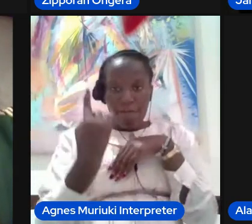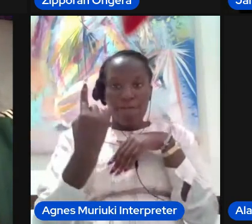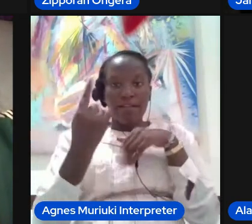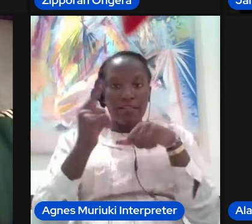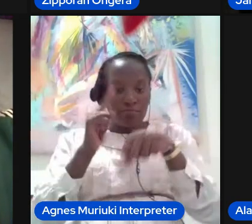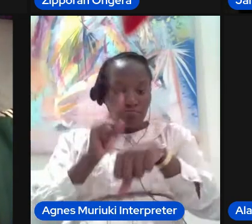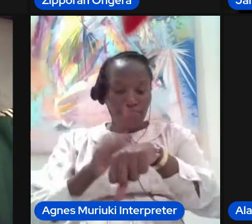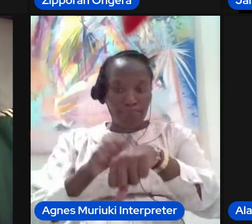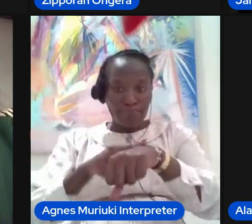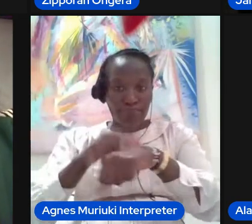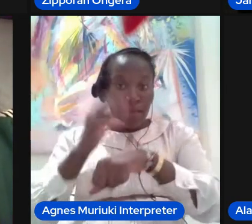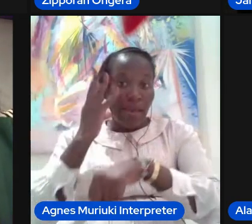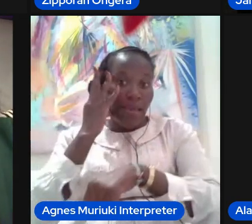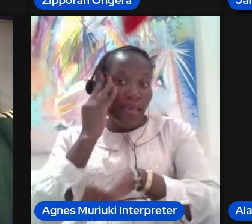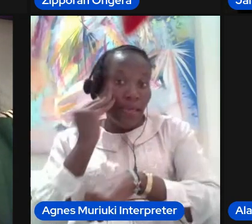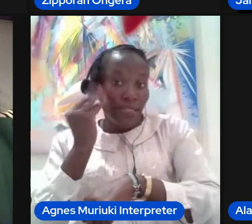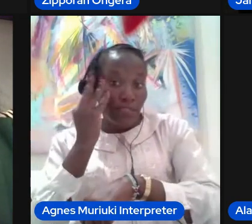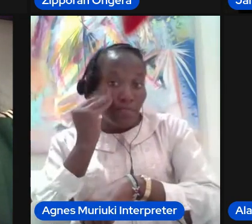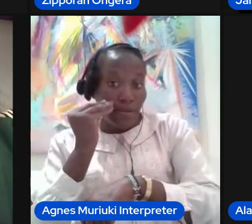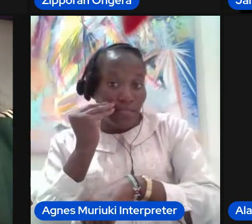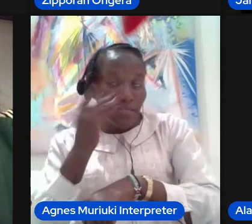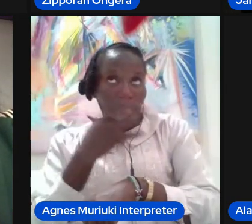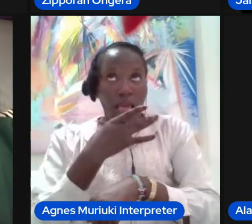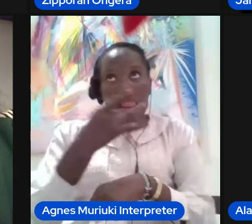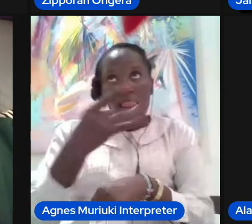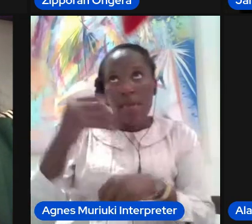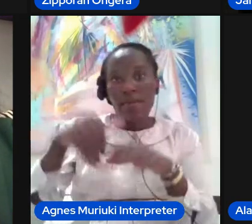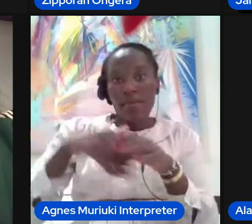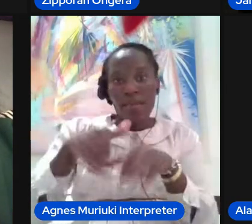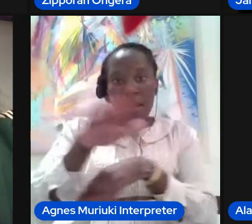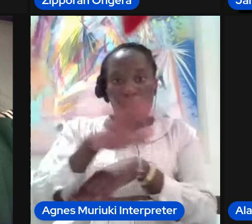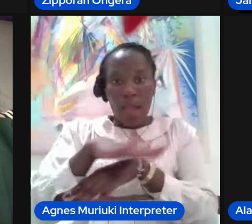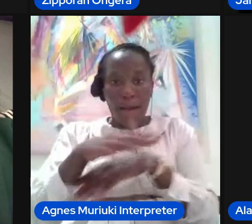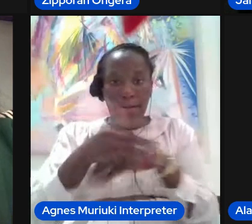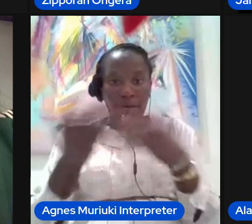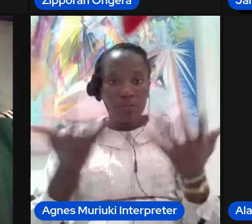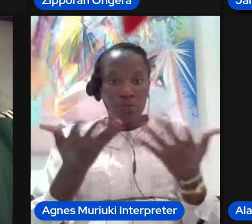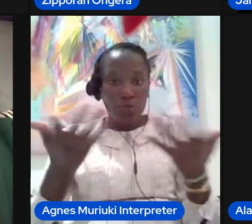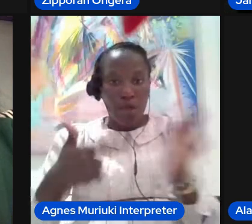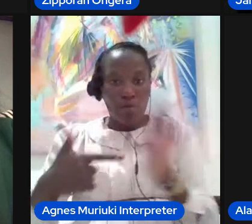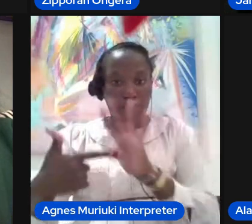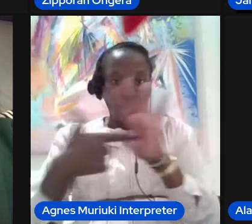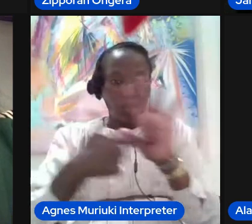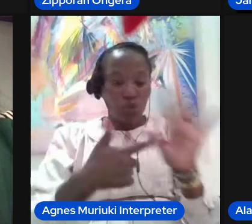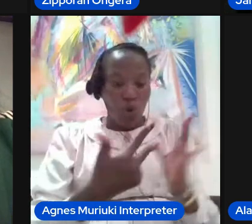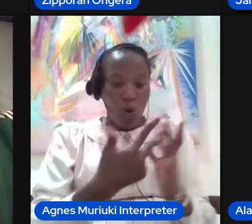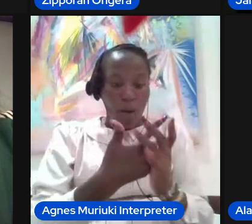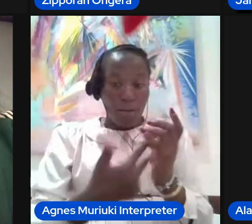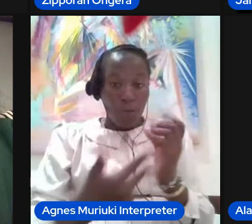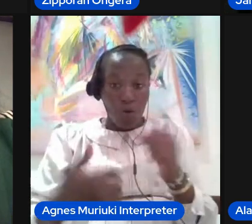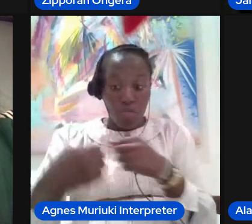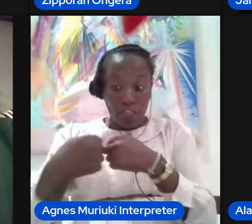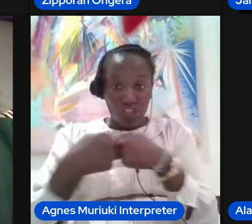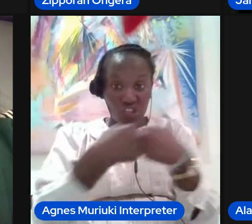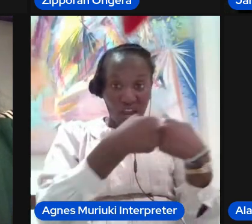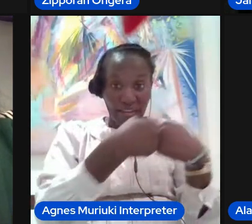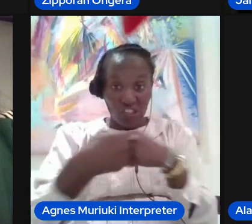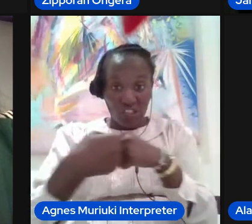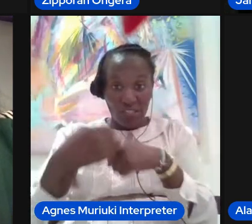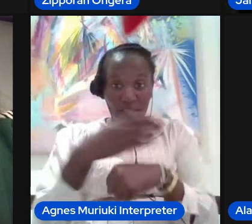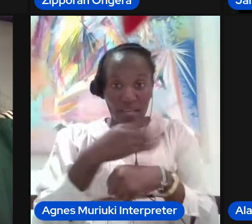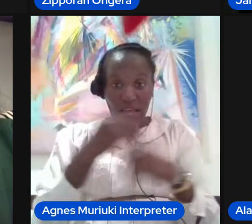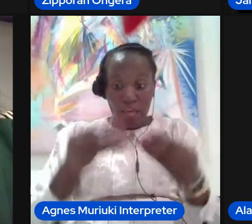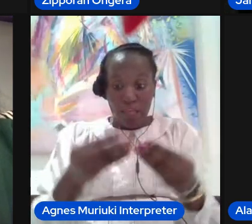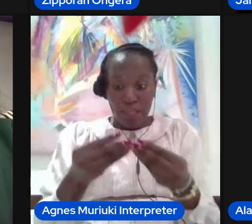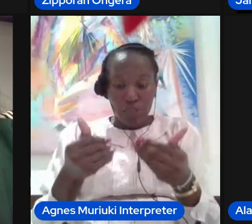experiences, examples in a workplace that highlights both the challenges and the solutions, rather than you speaking over